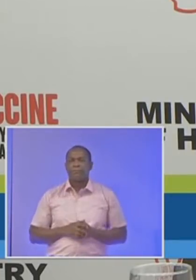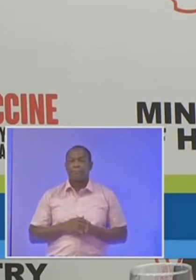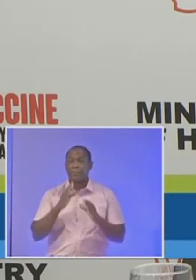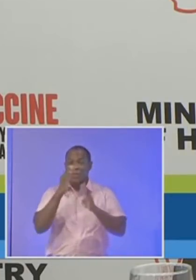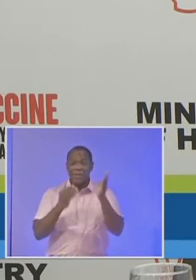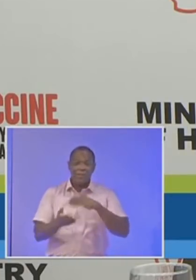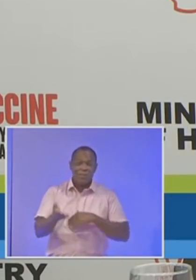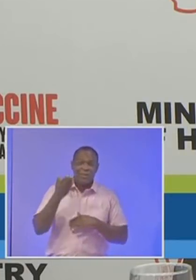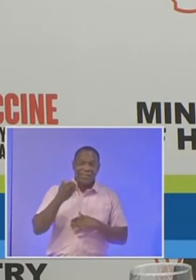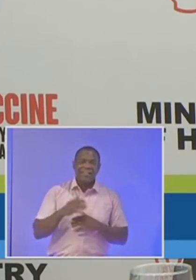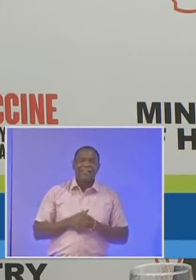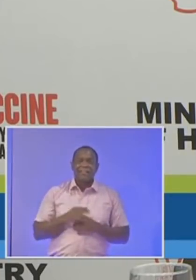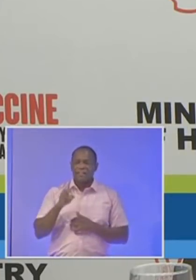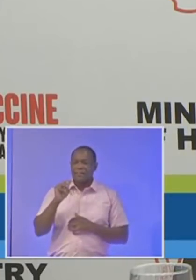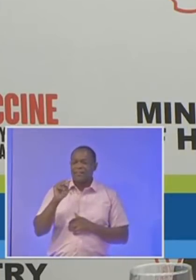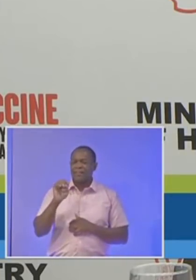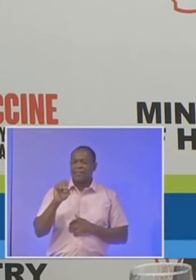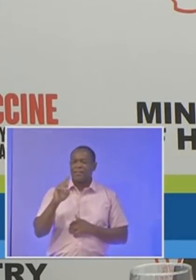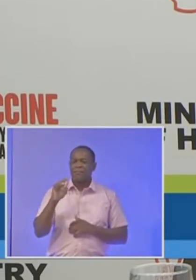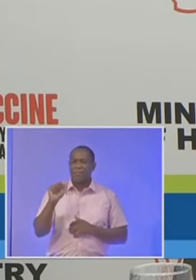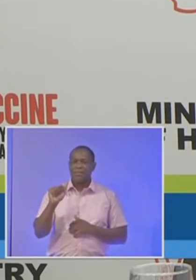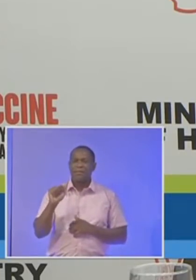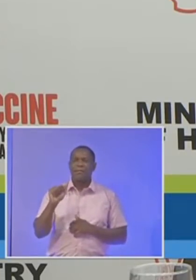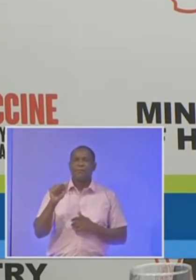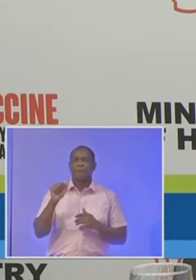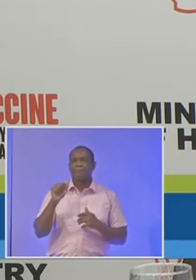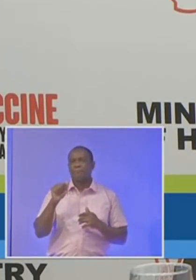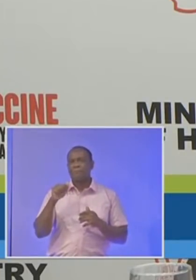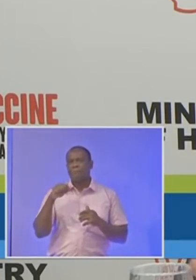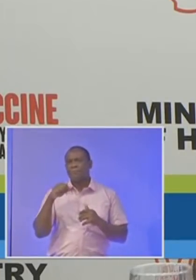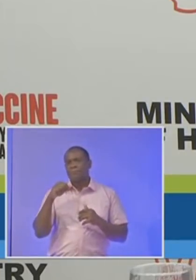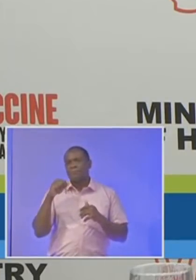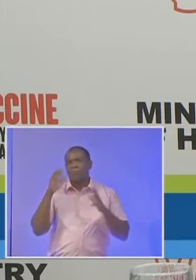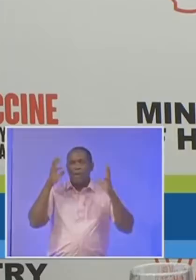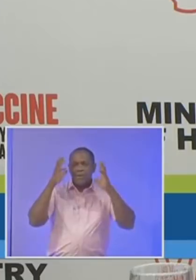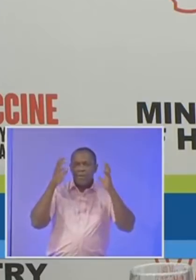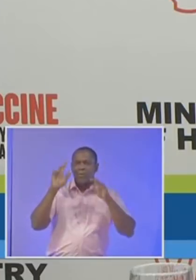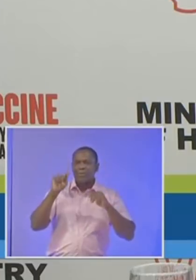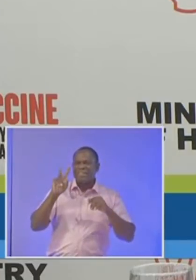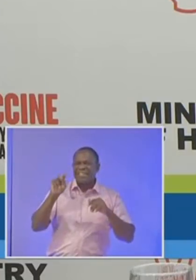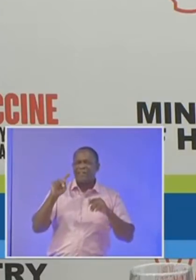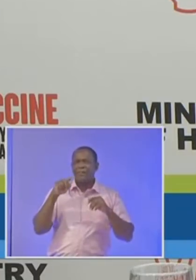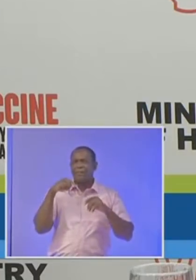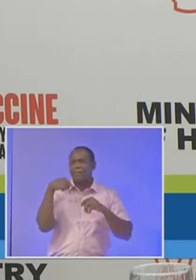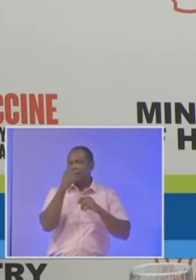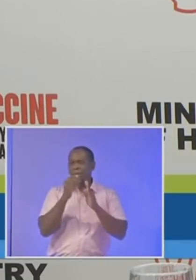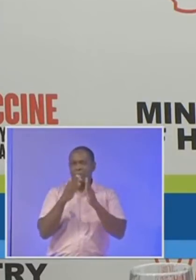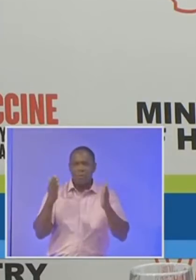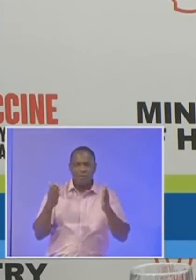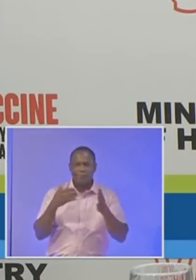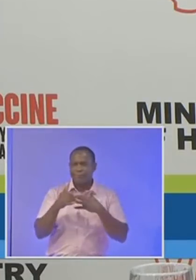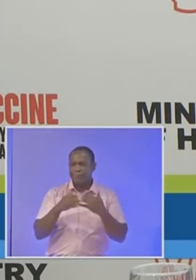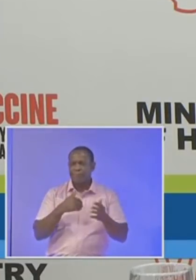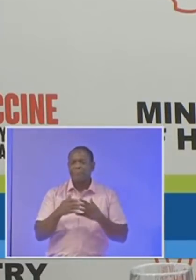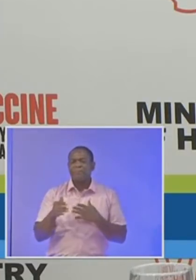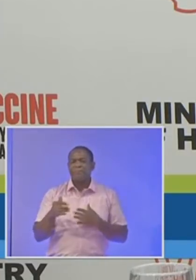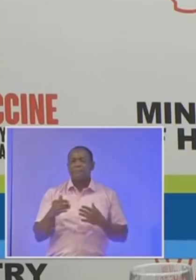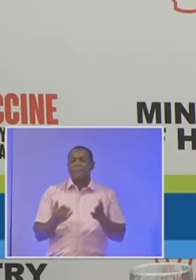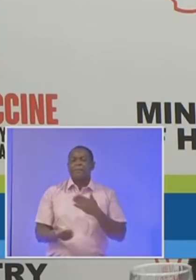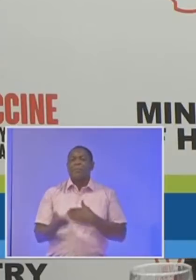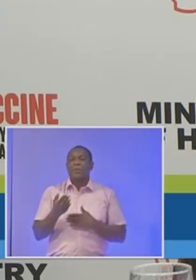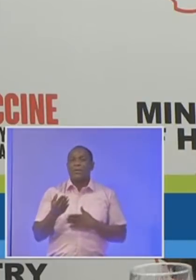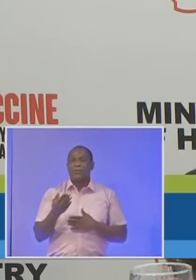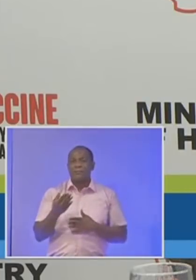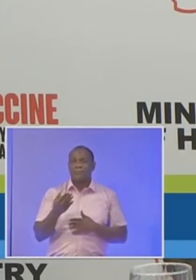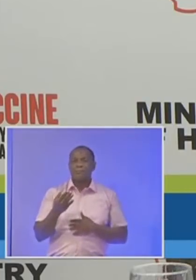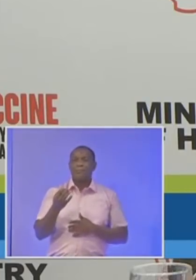And members of the public who are listening, good morning, good Saturday morning to you. Today is Saturday, the